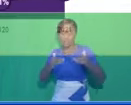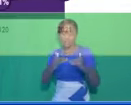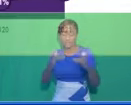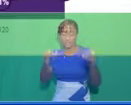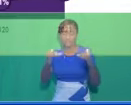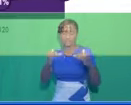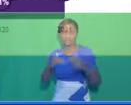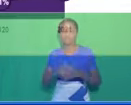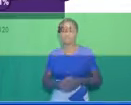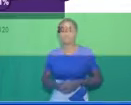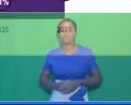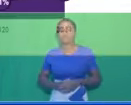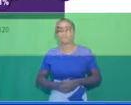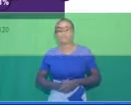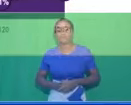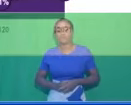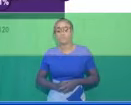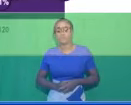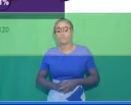learning gaps that we are seeing.